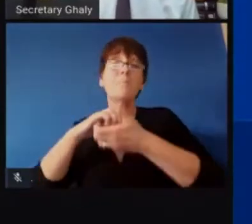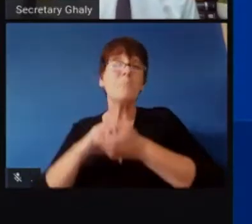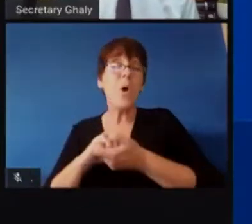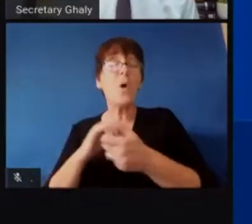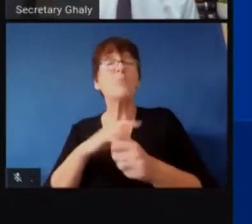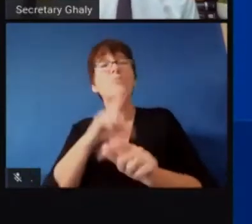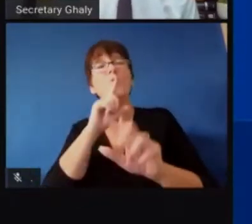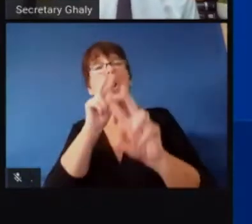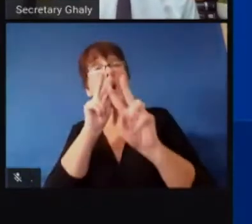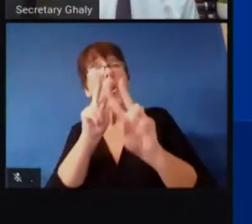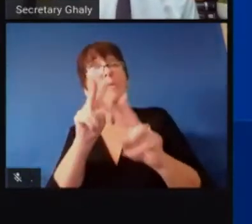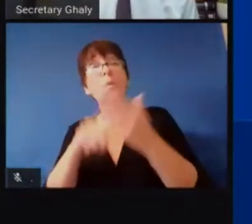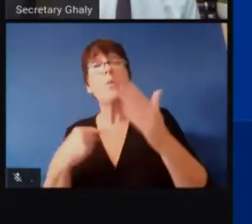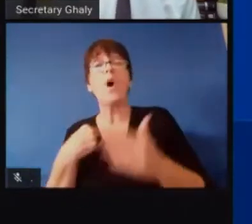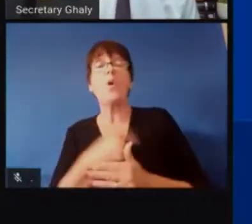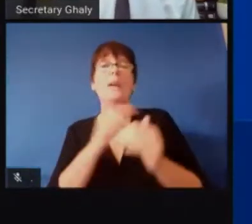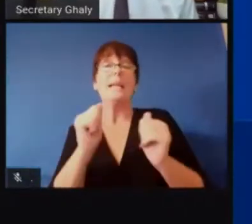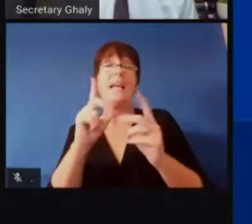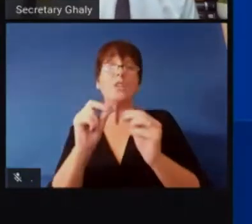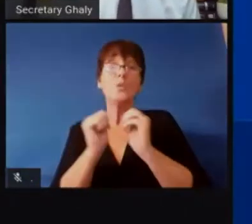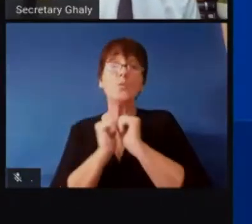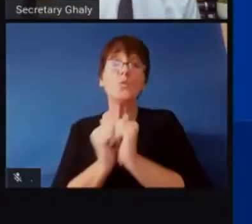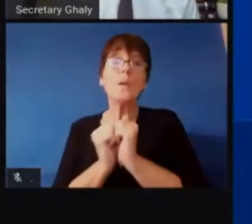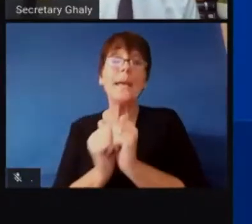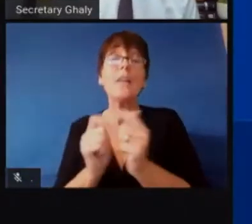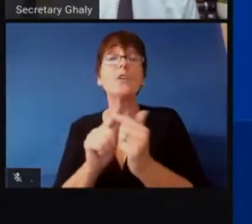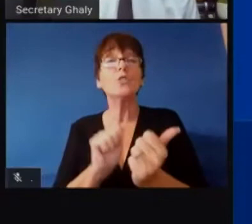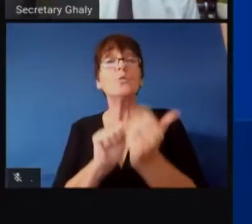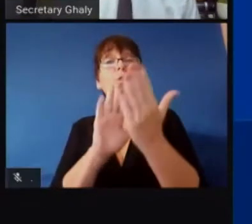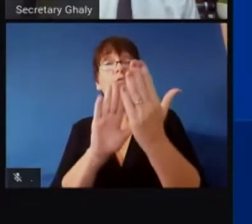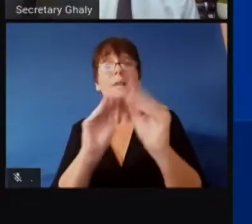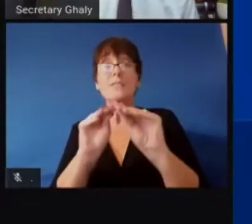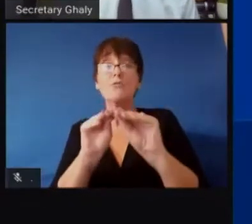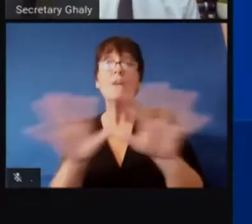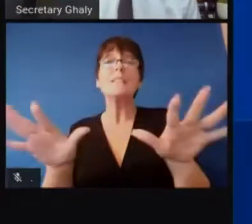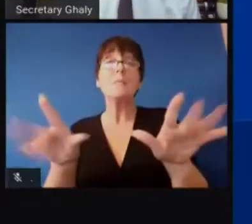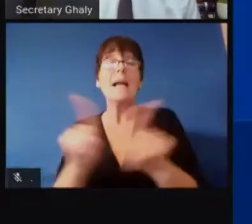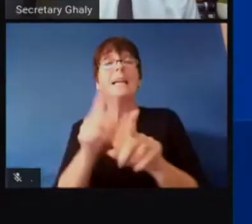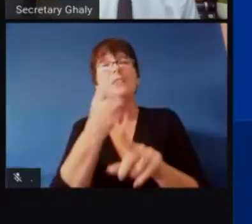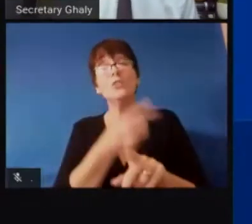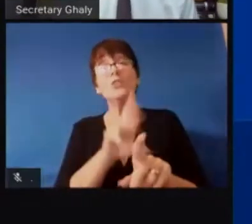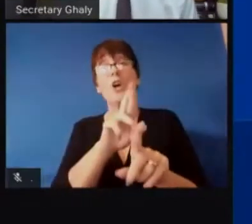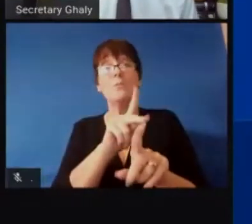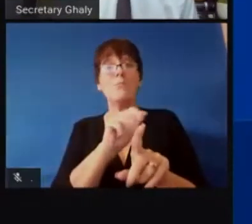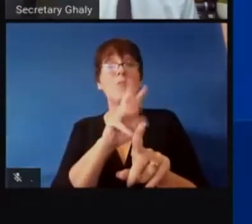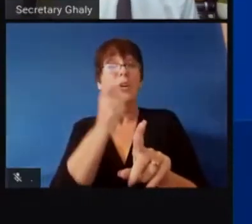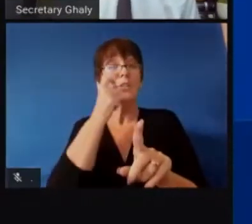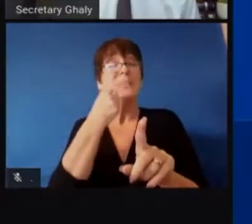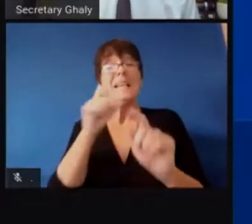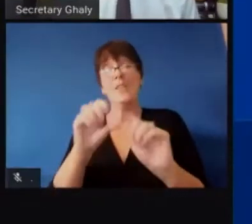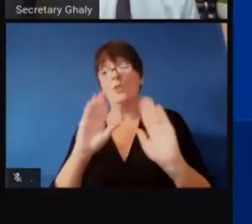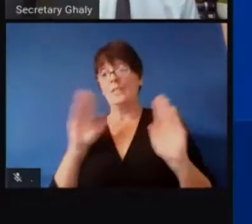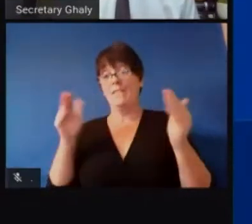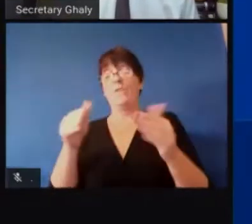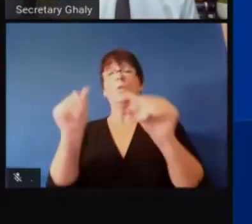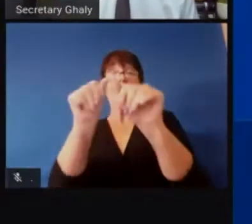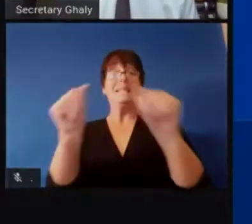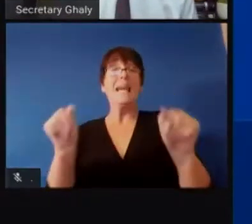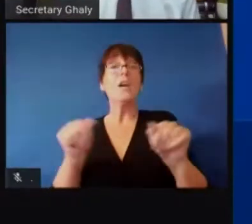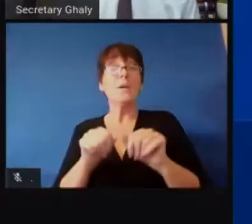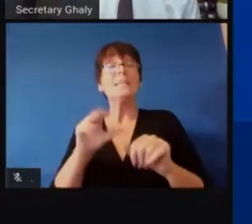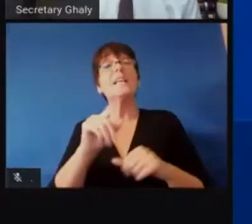to what we can do together to address transmission, and as Dr. Pan said, in those focused areas and